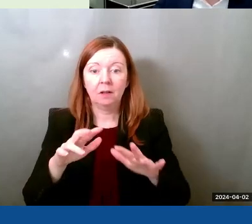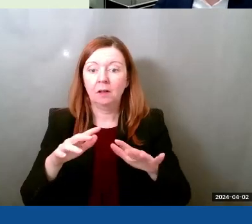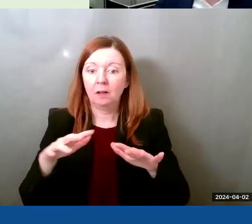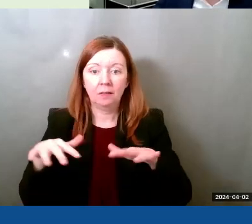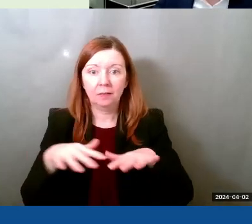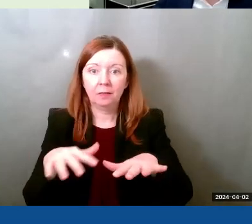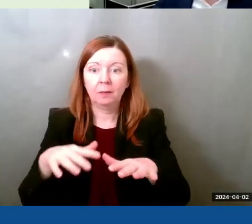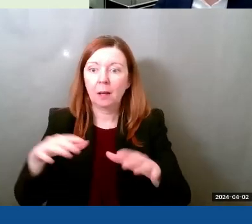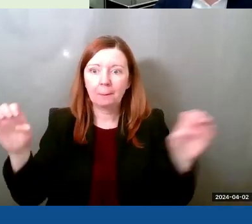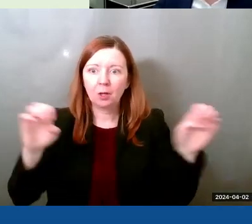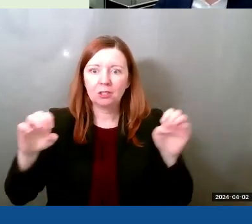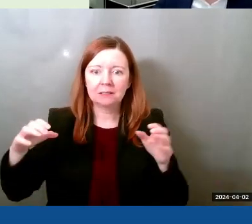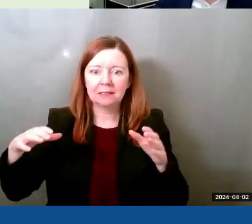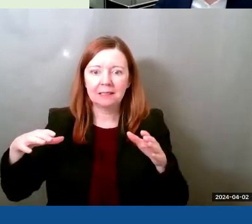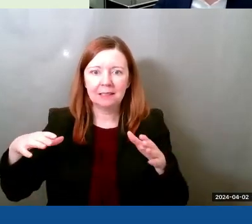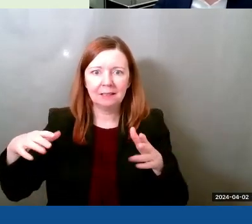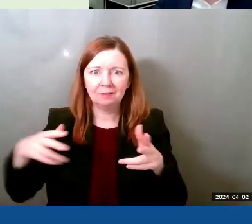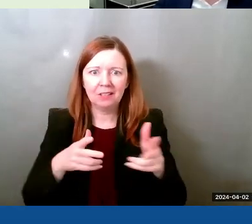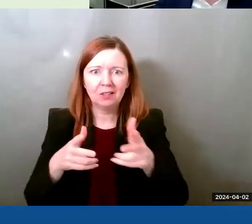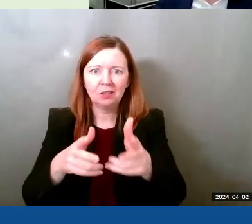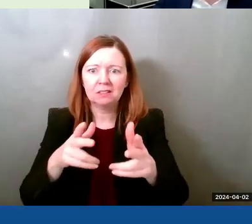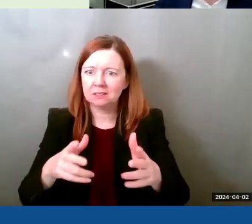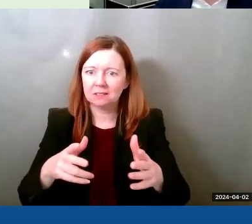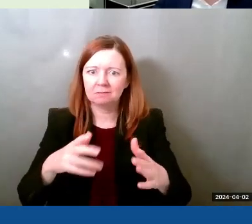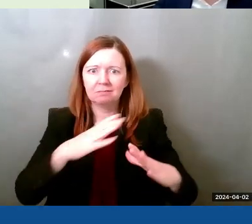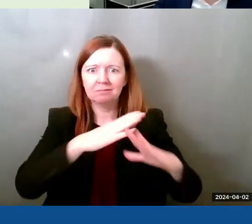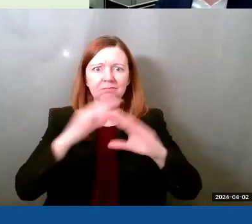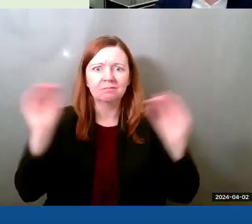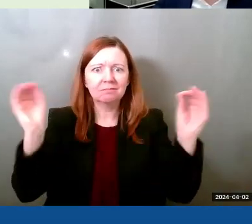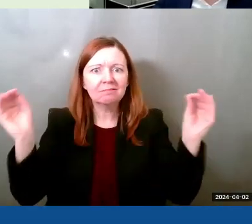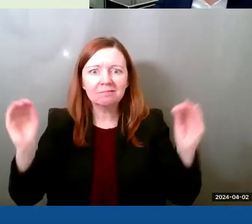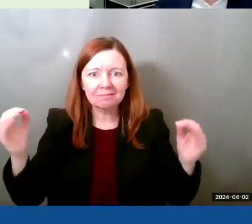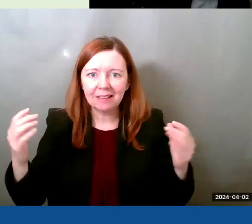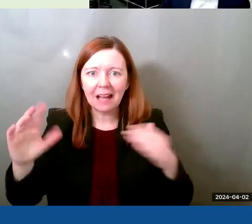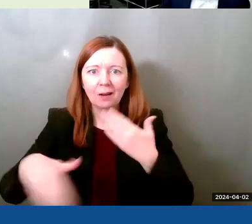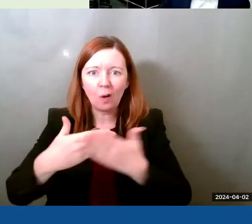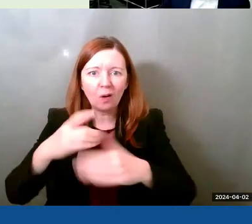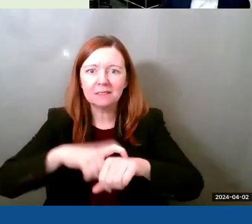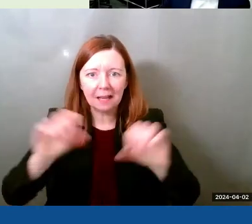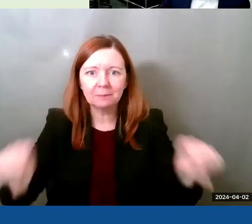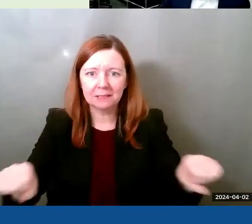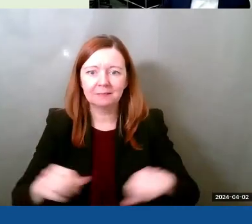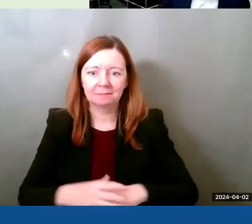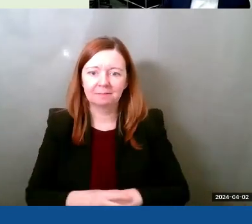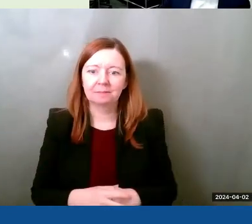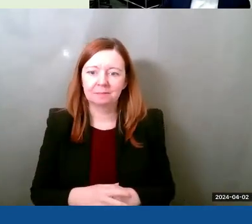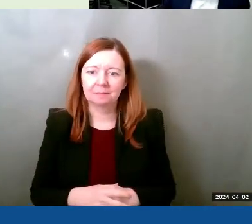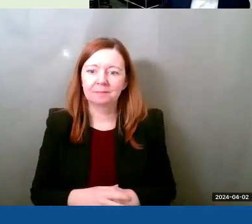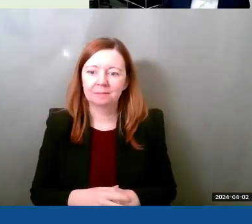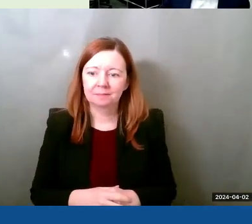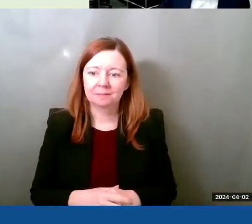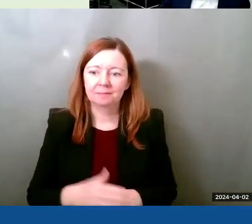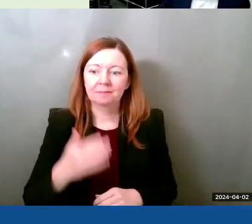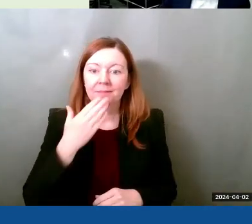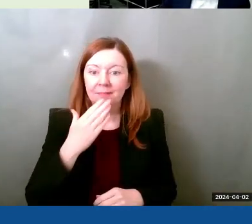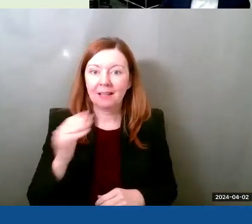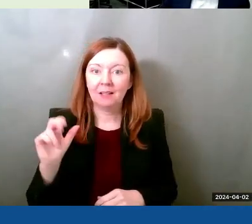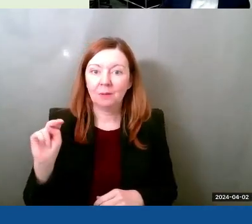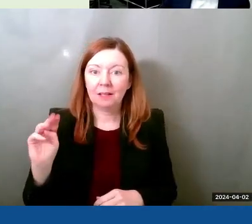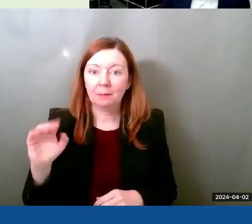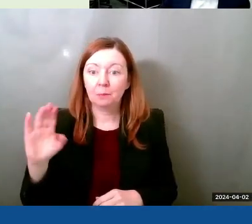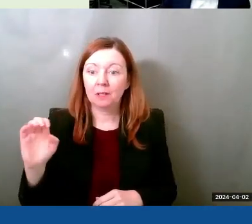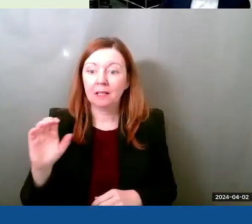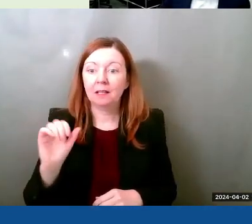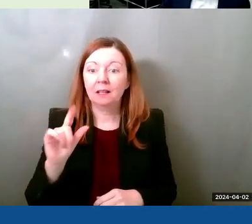these emergency vehicles unimpeded through these areas at all times. Thanks, Emery.